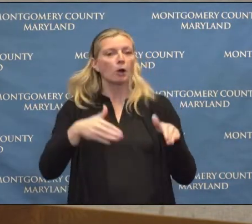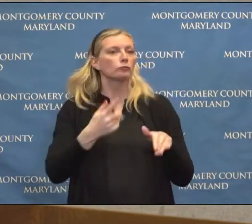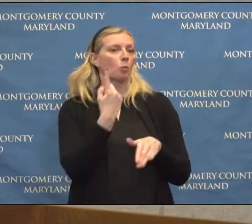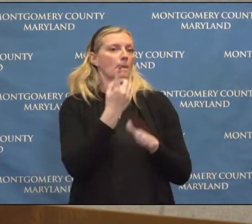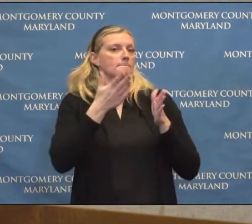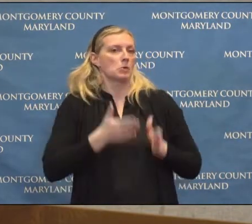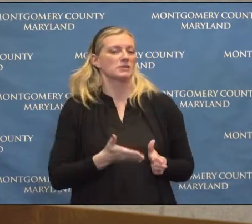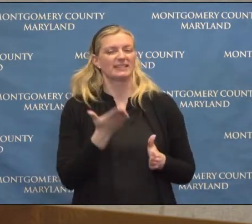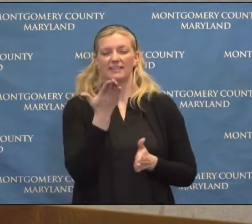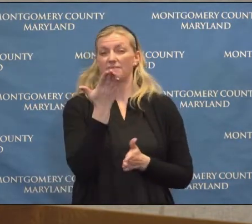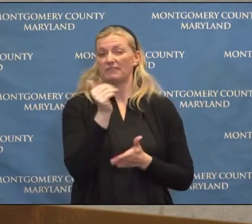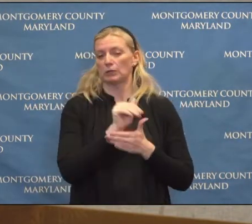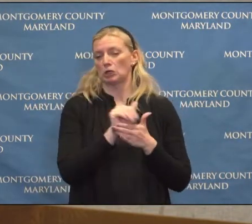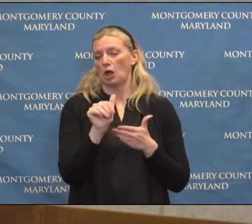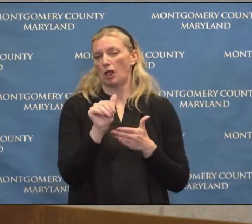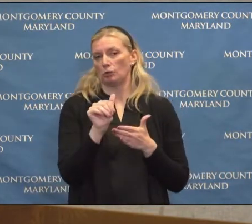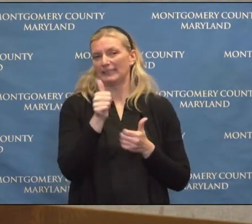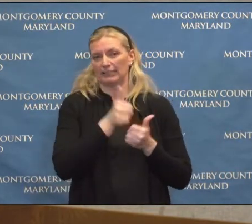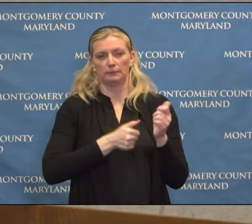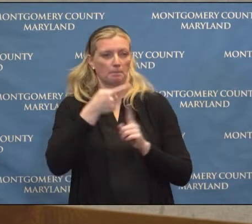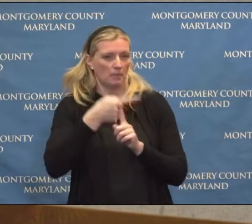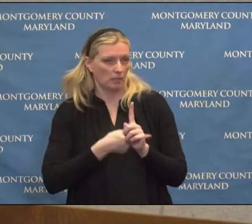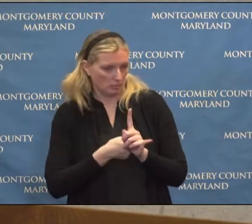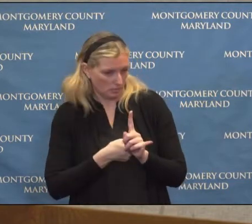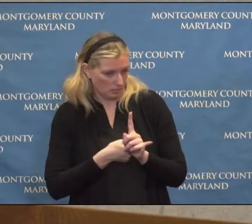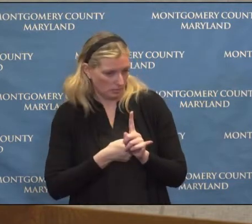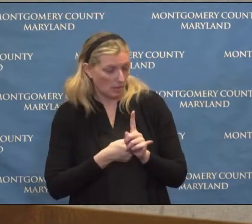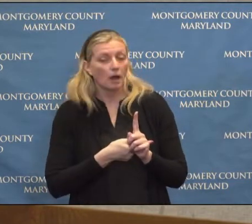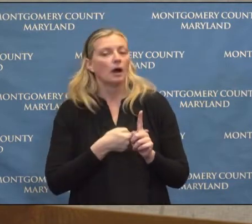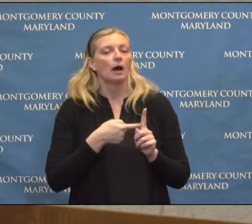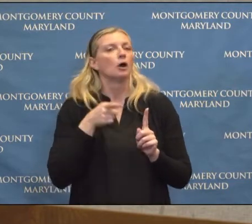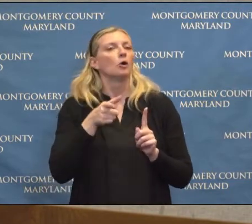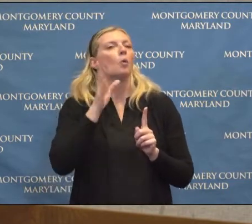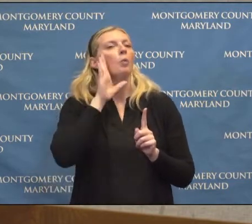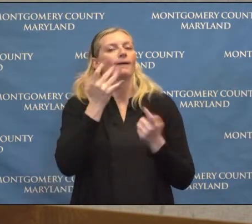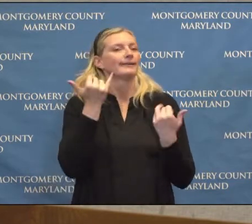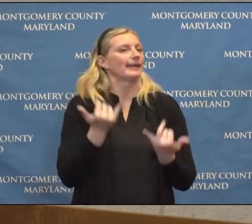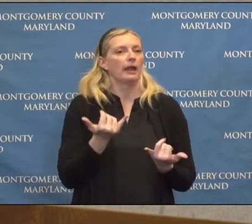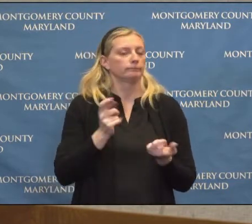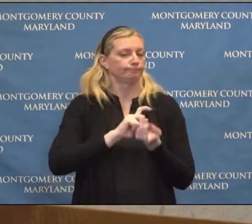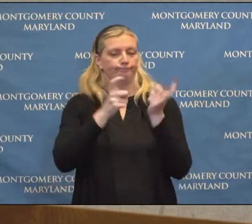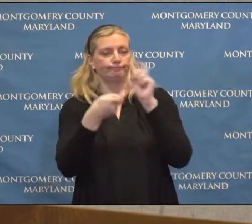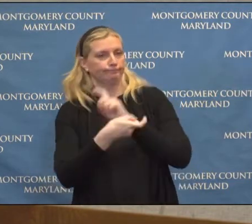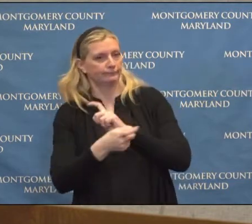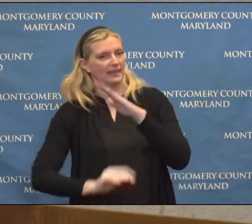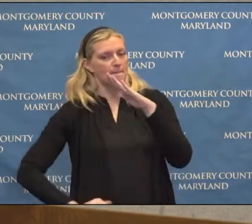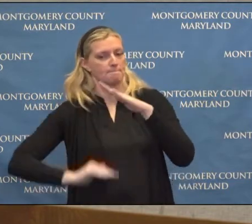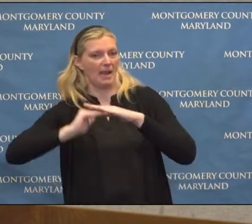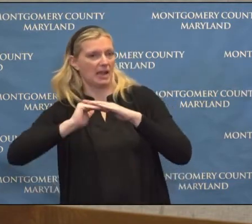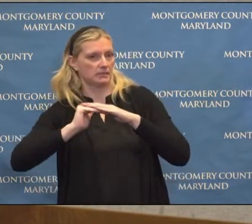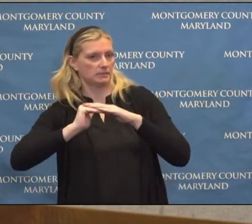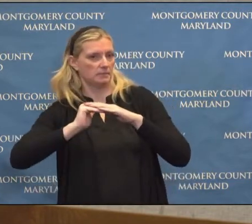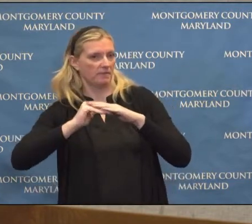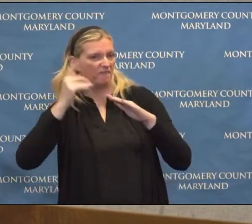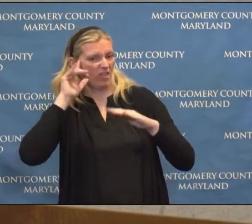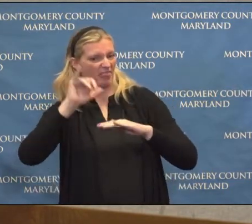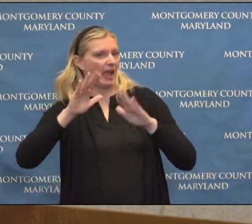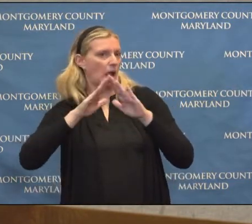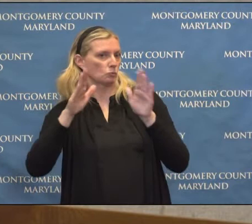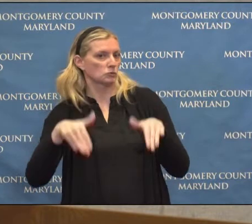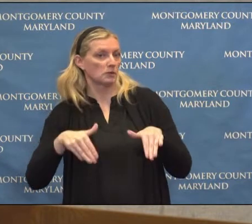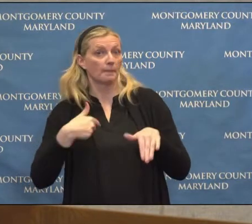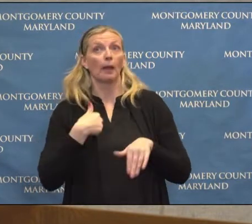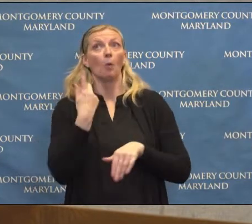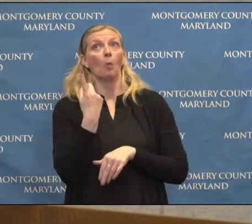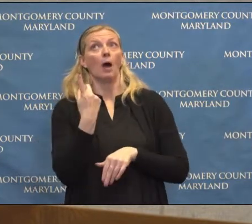that's $15 a month, you will then receive the maximum benefit for that month for your household size. So that person